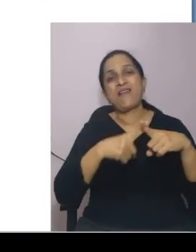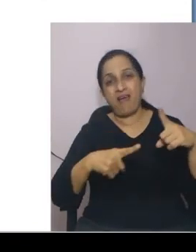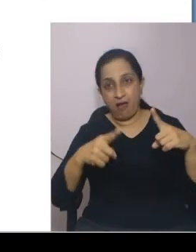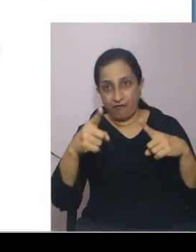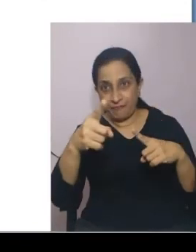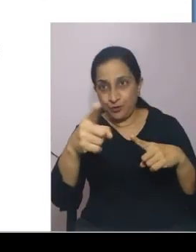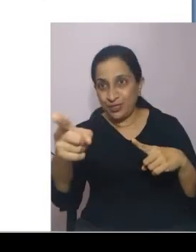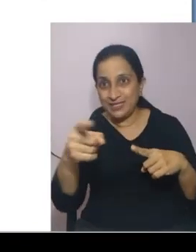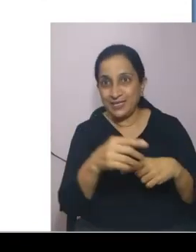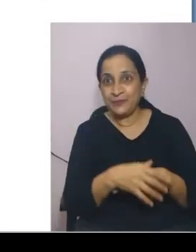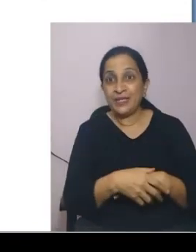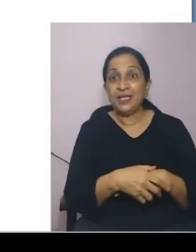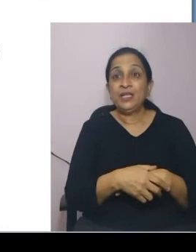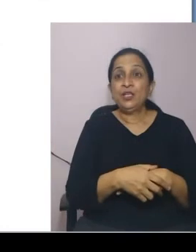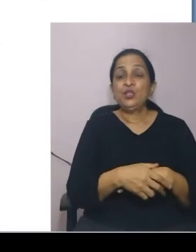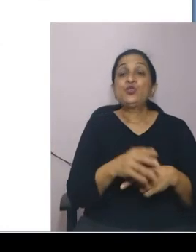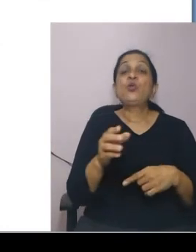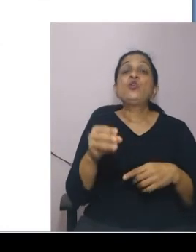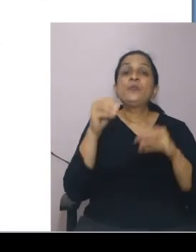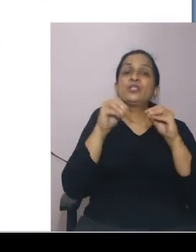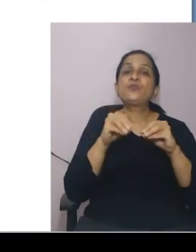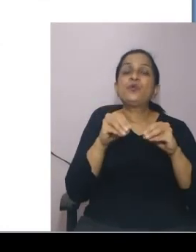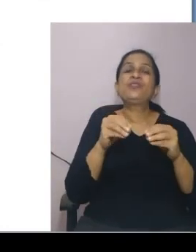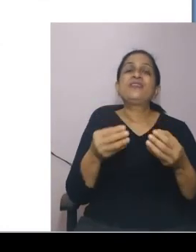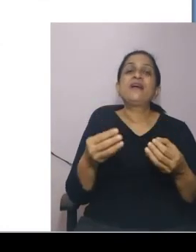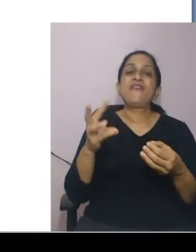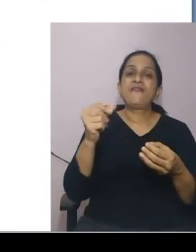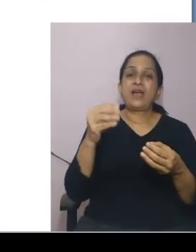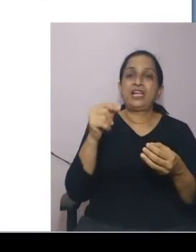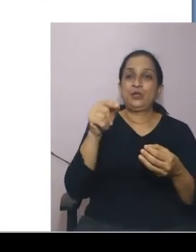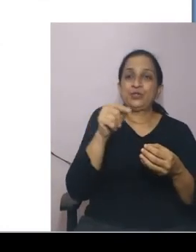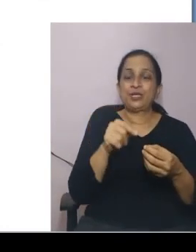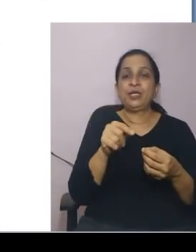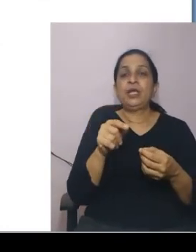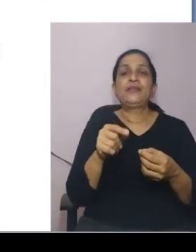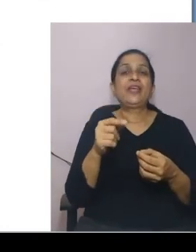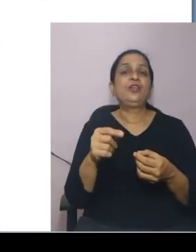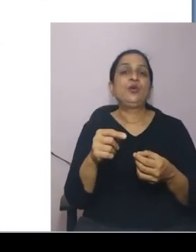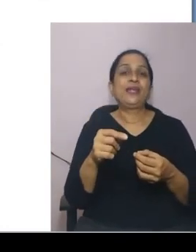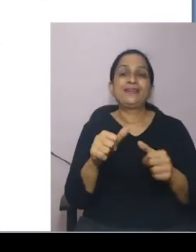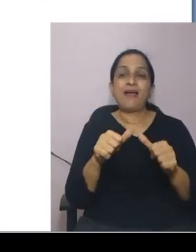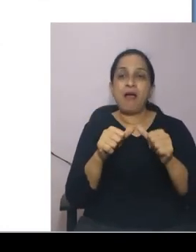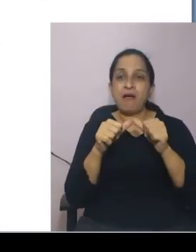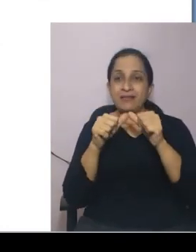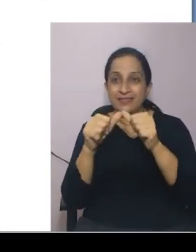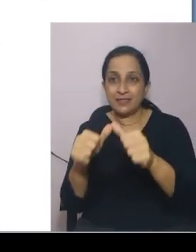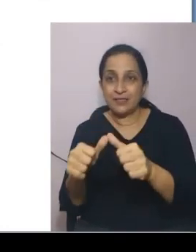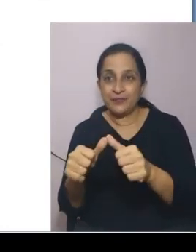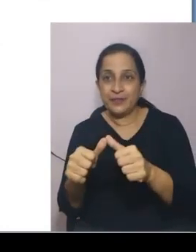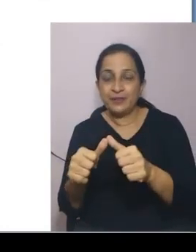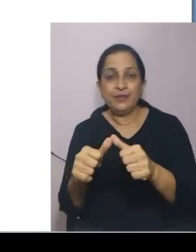AP. So you have to put those values of m1 and m2, and you will finally get,